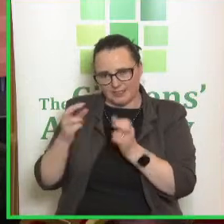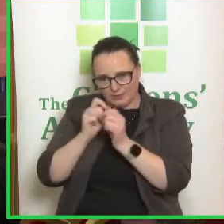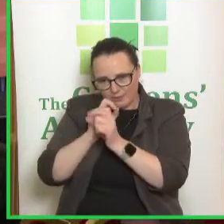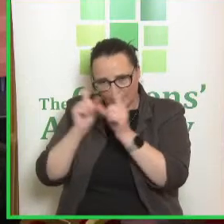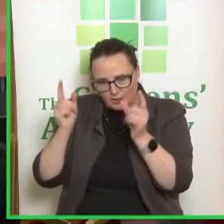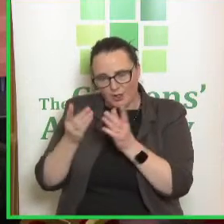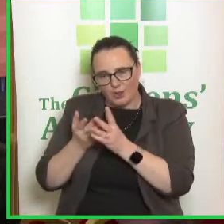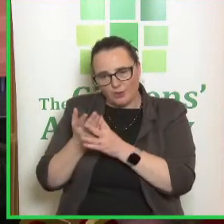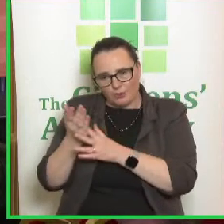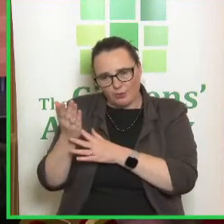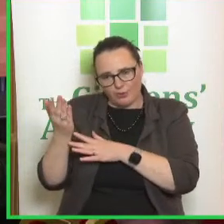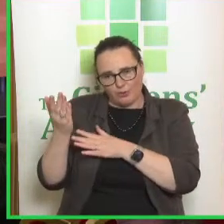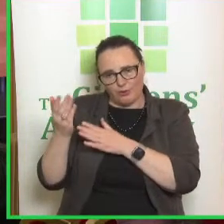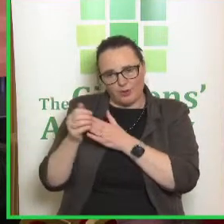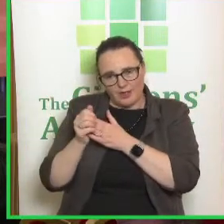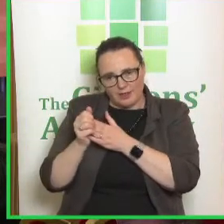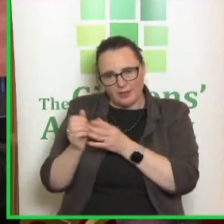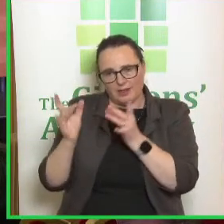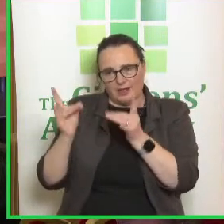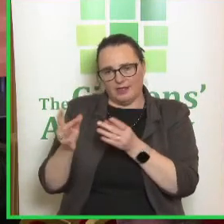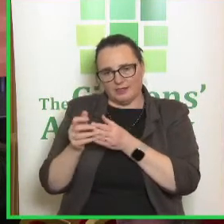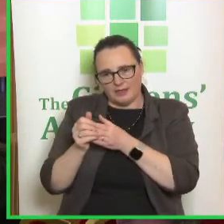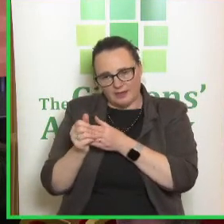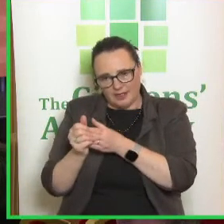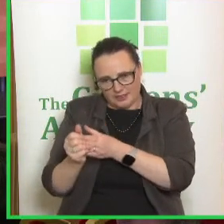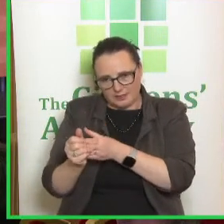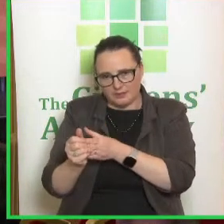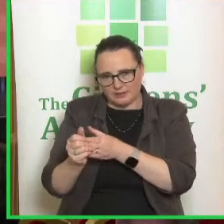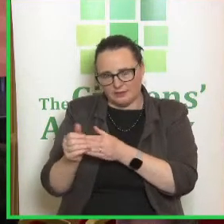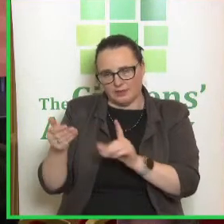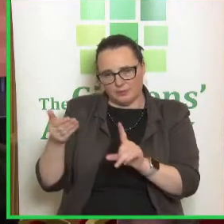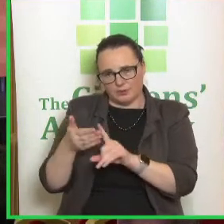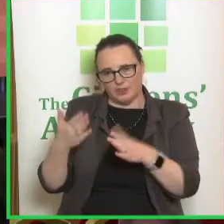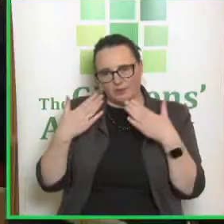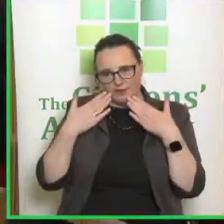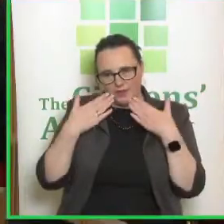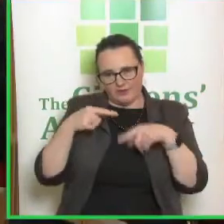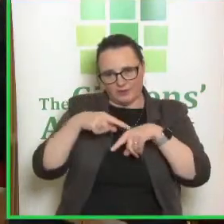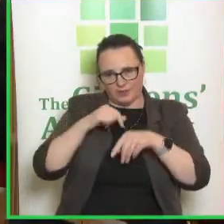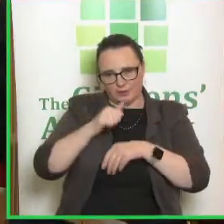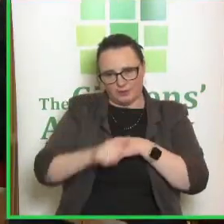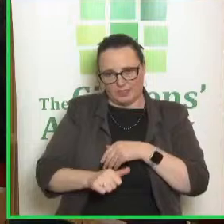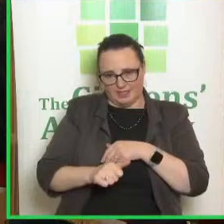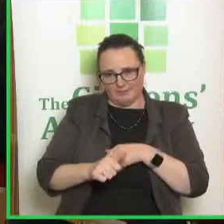through a health-led approach, I believe we can do it. So look, thanks for your time today. All the very best.